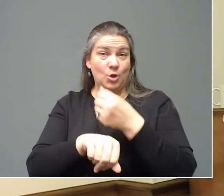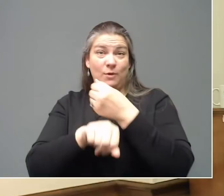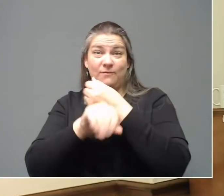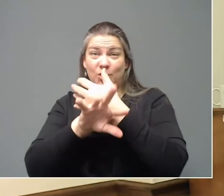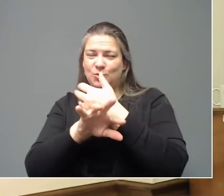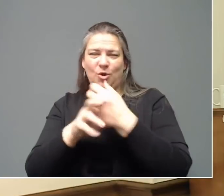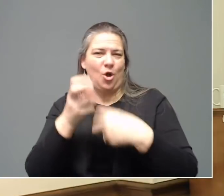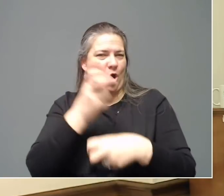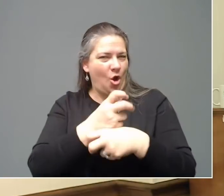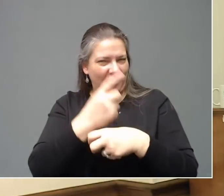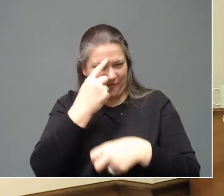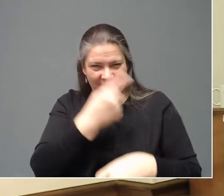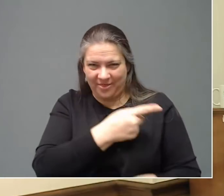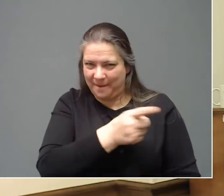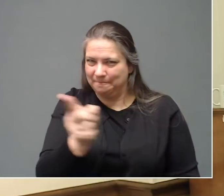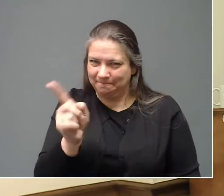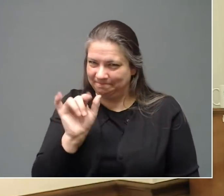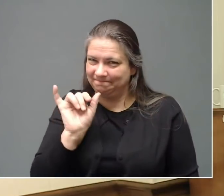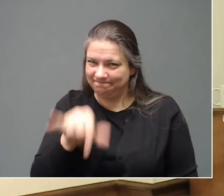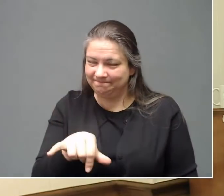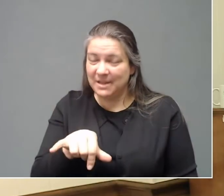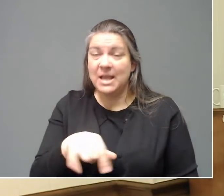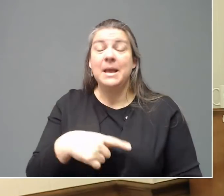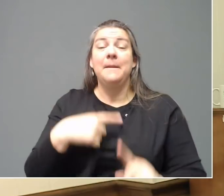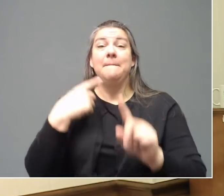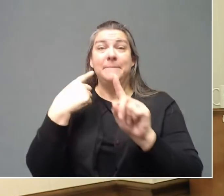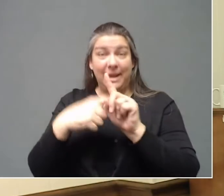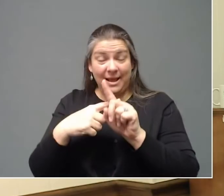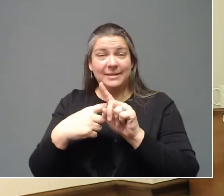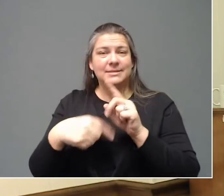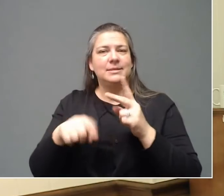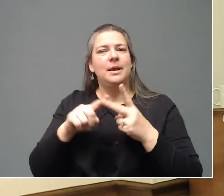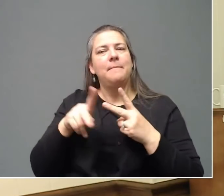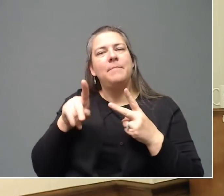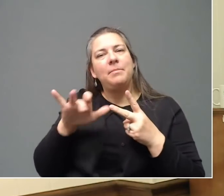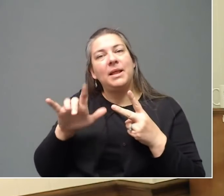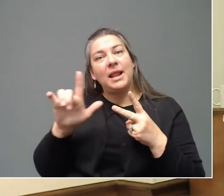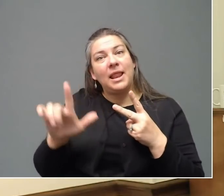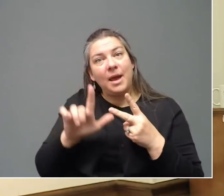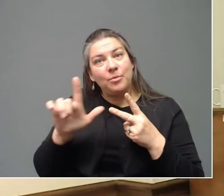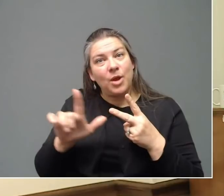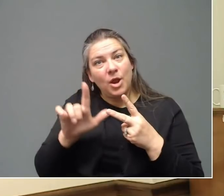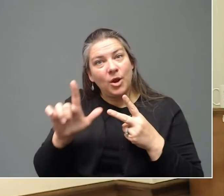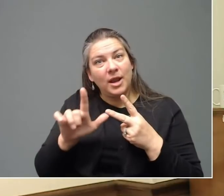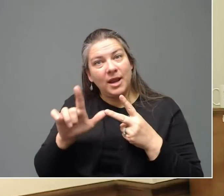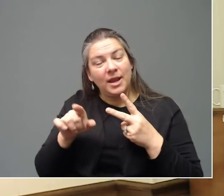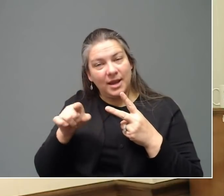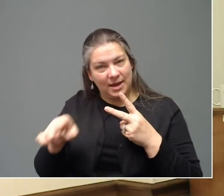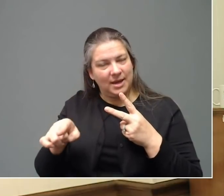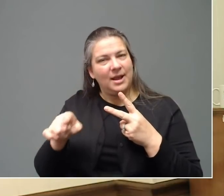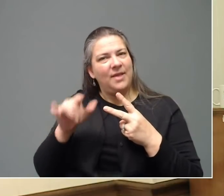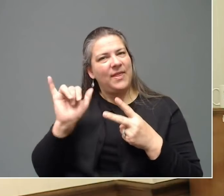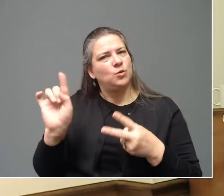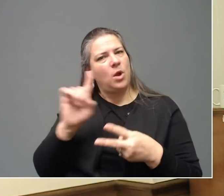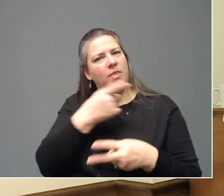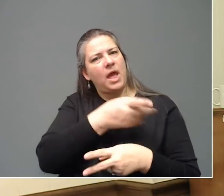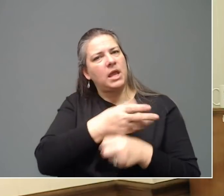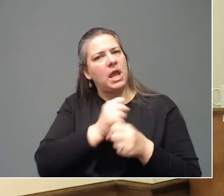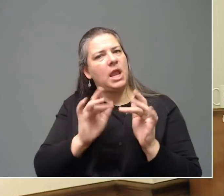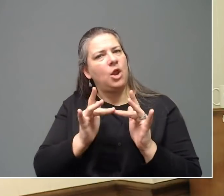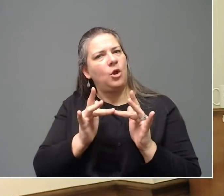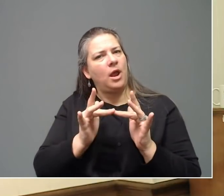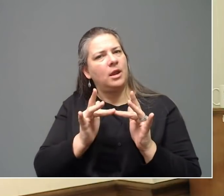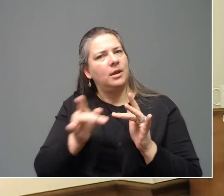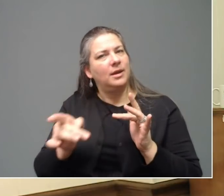them. To top that off, public libraries are often their source of internet access, and that has now been